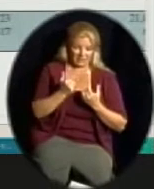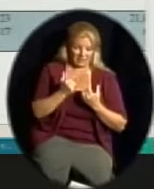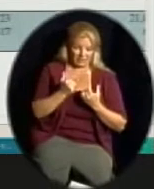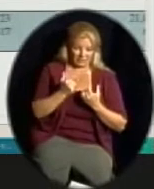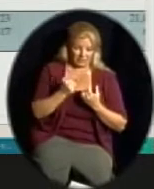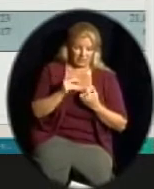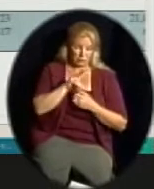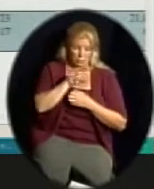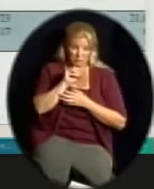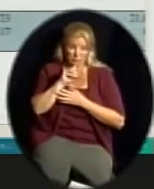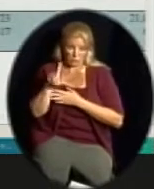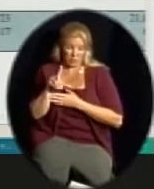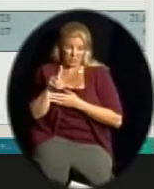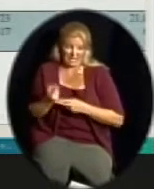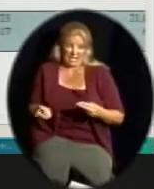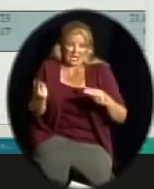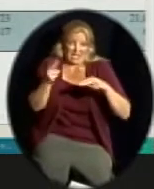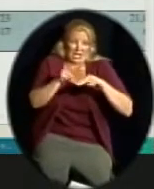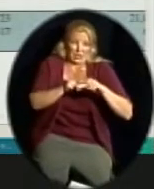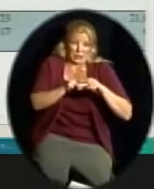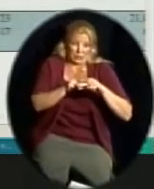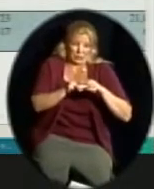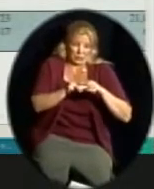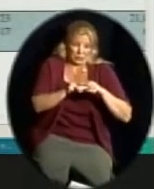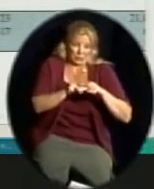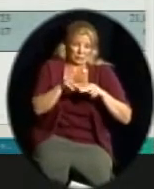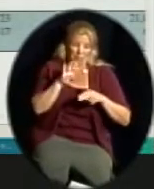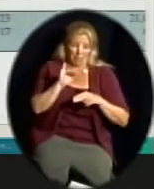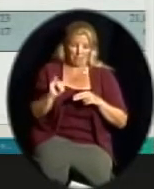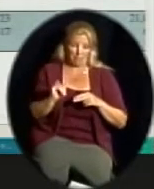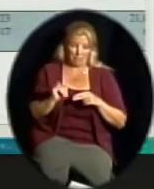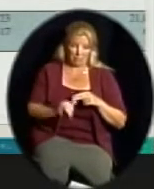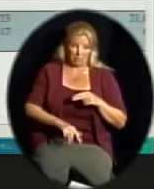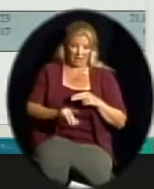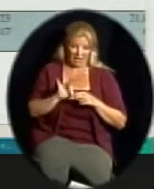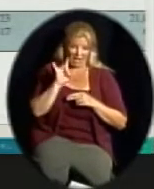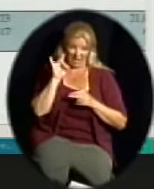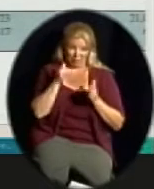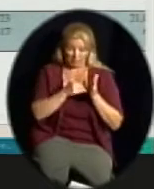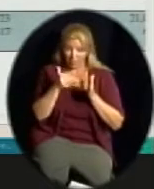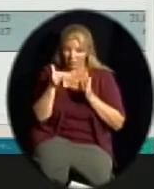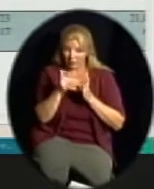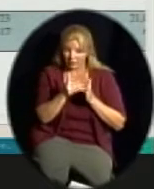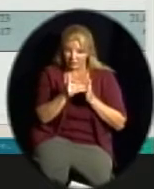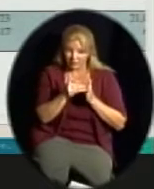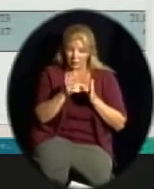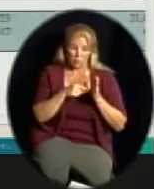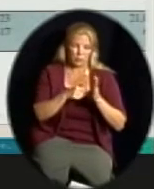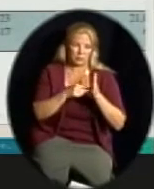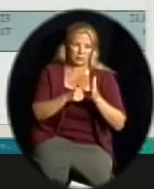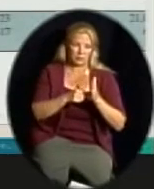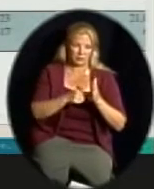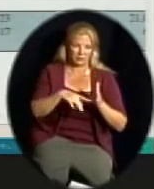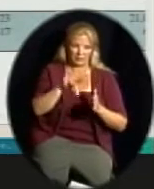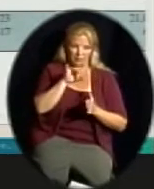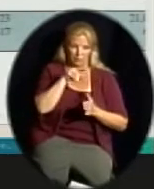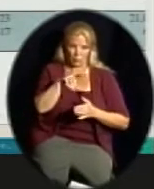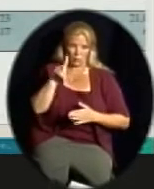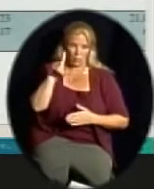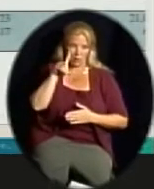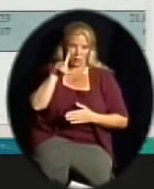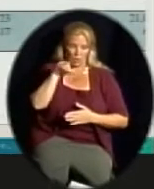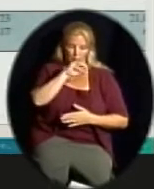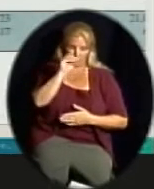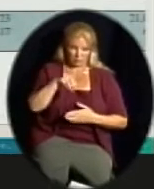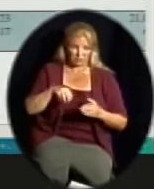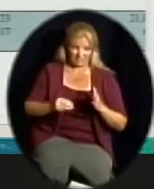$8 million, going from 104 to 112 million, an $8 million increase, that represents an 8.1% increase. That's a